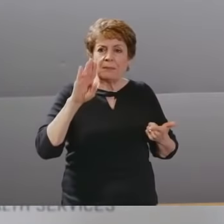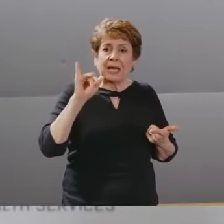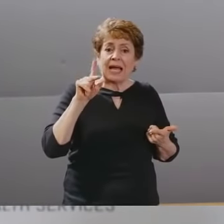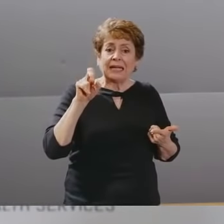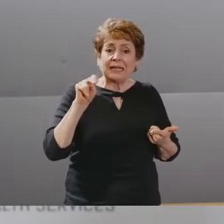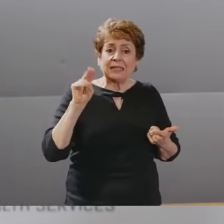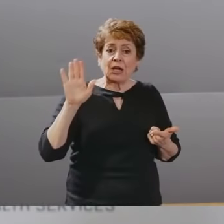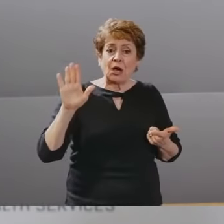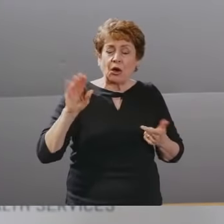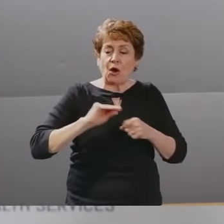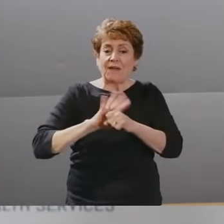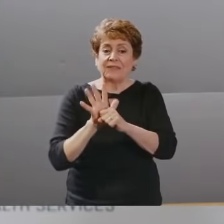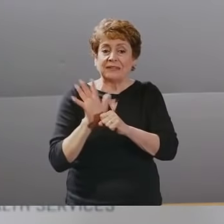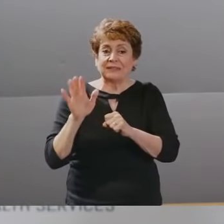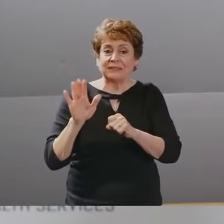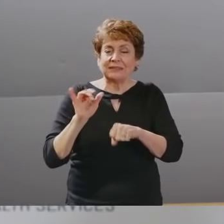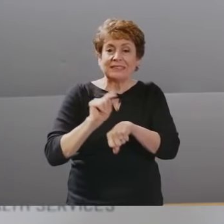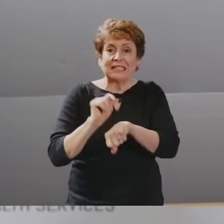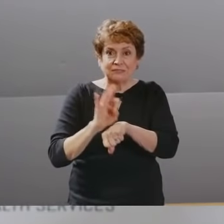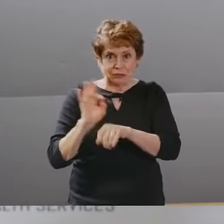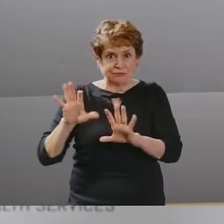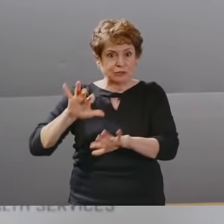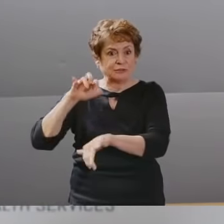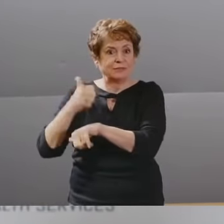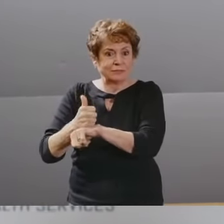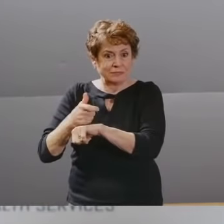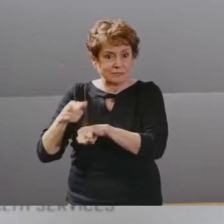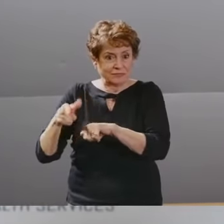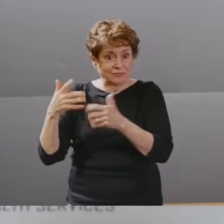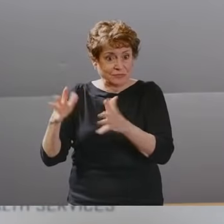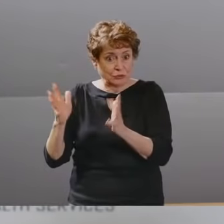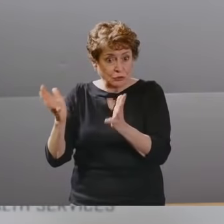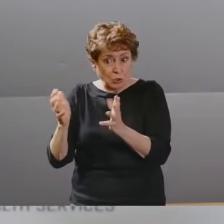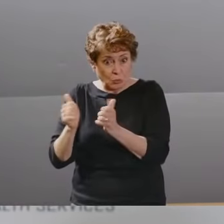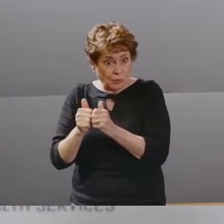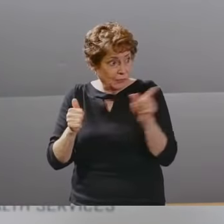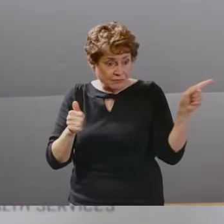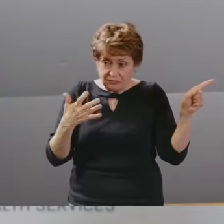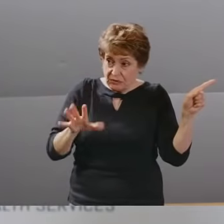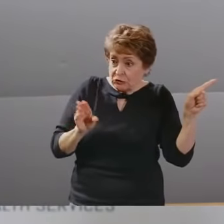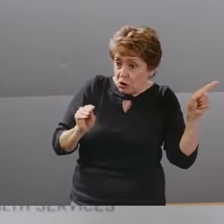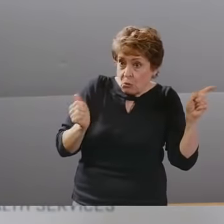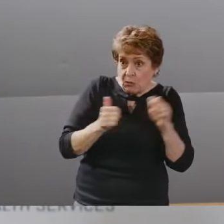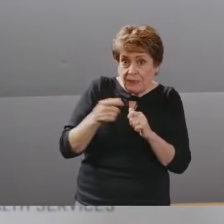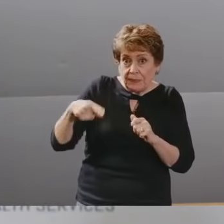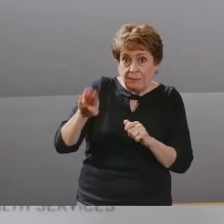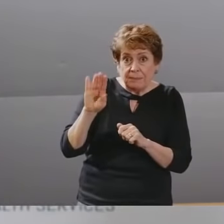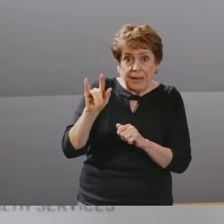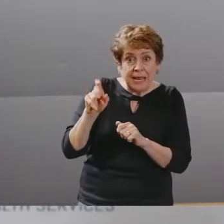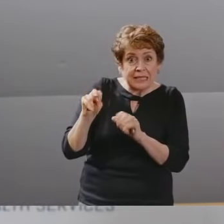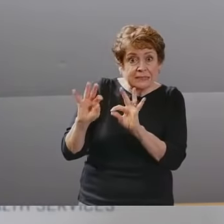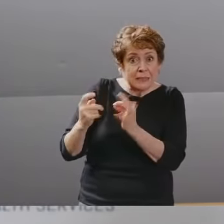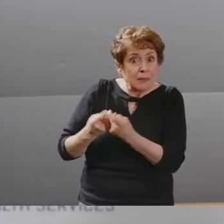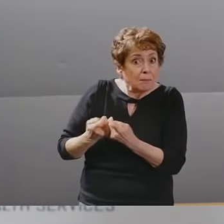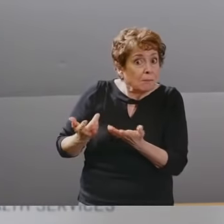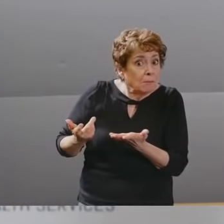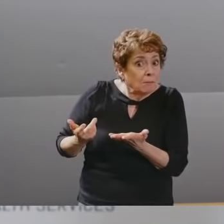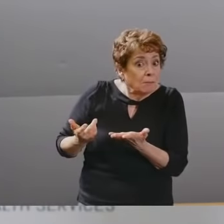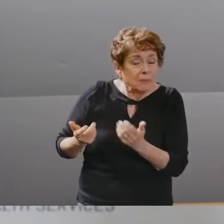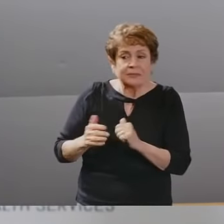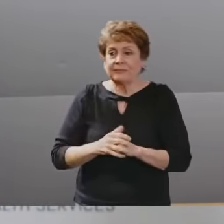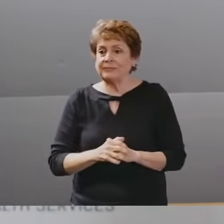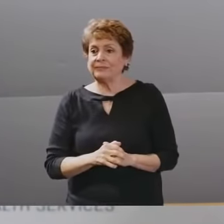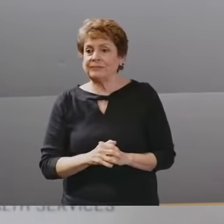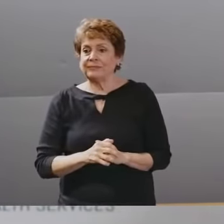So first thing on the vaccines, that's part of the reason Dr. Christ has put together this task force. I think it only